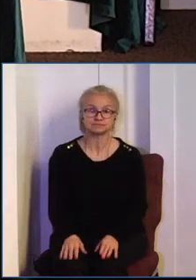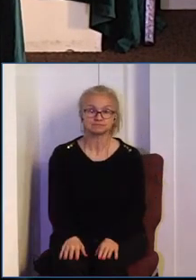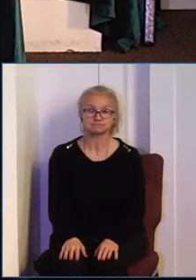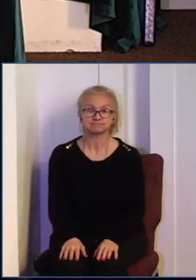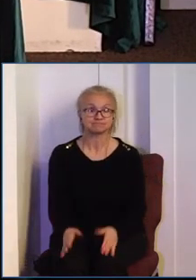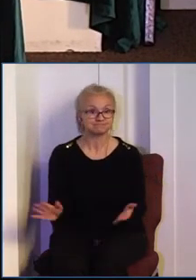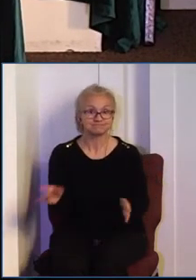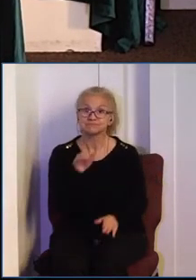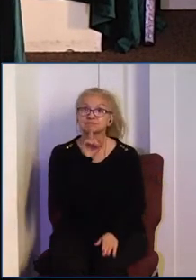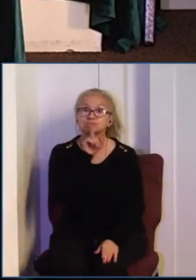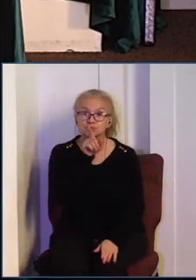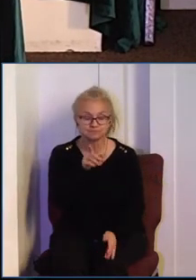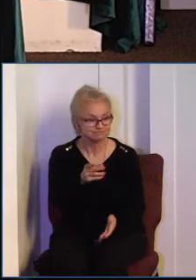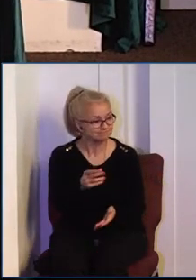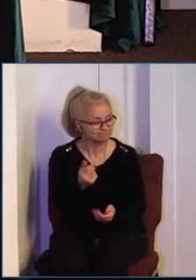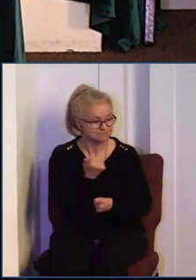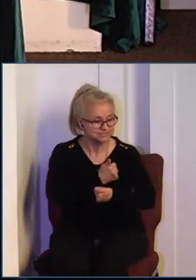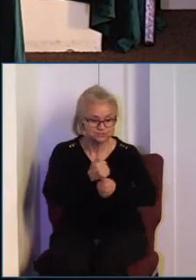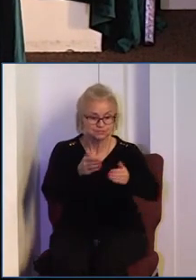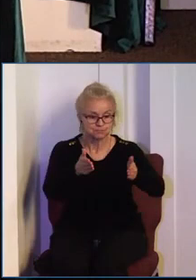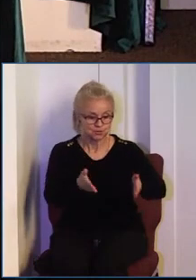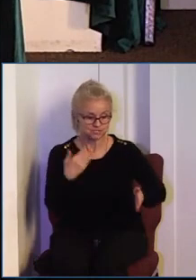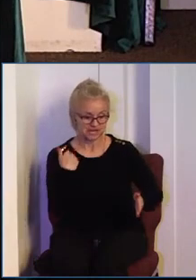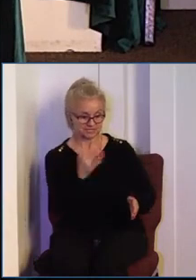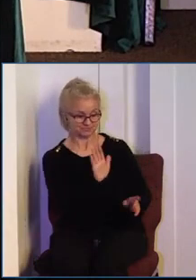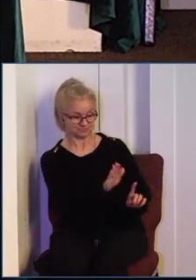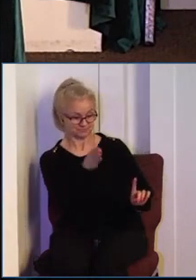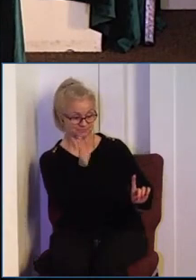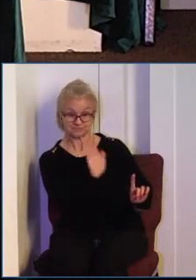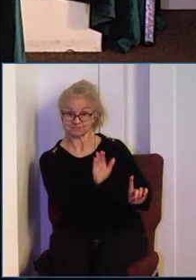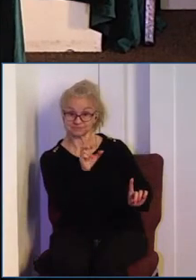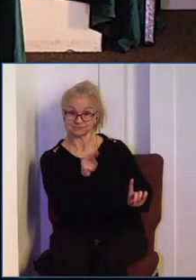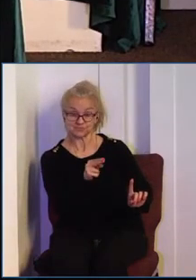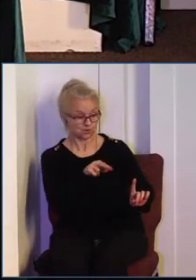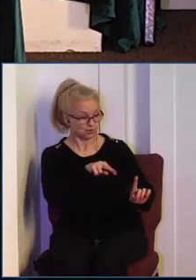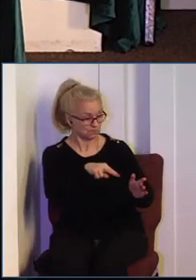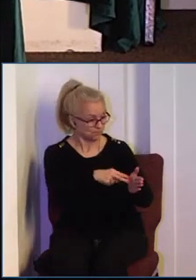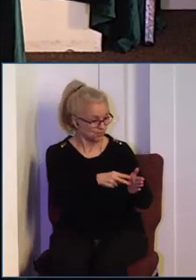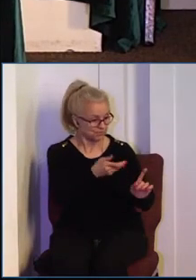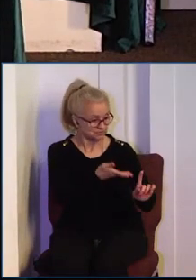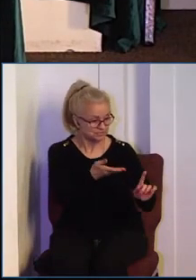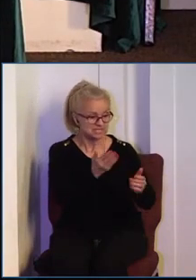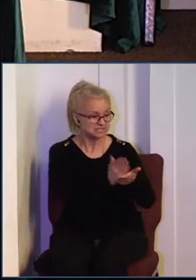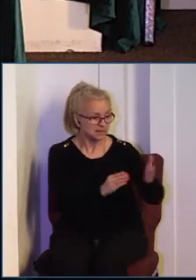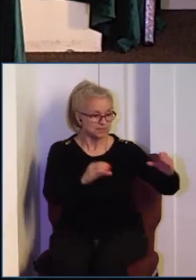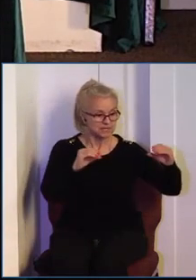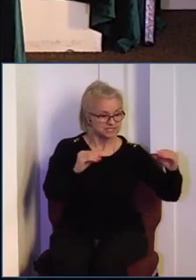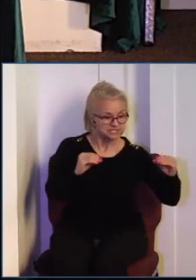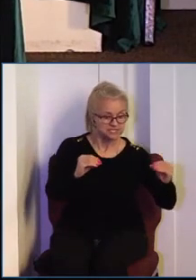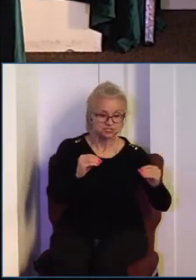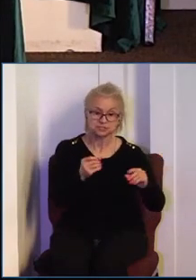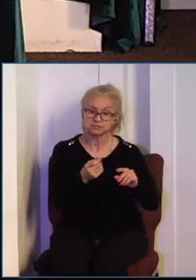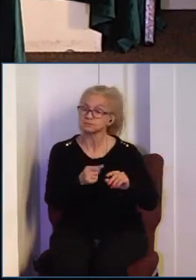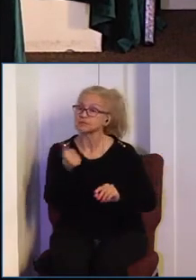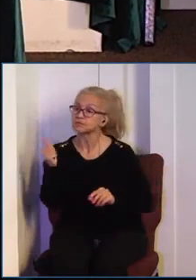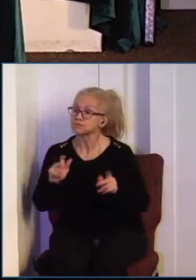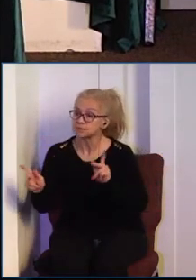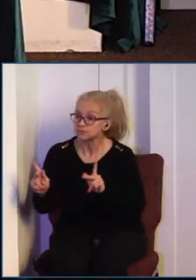It's true, every person has a purpose. Some teach us while others learn from us.